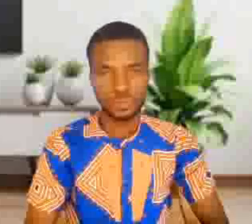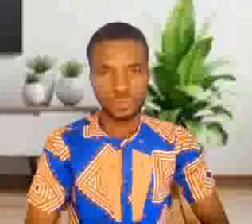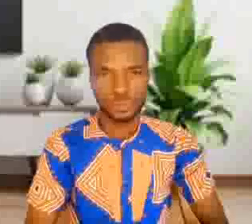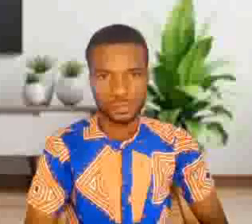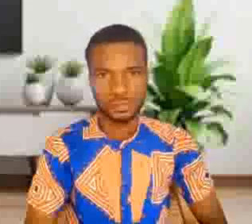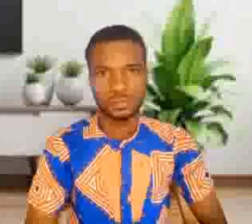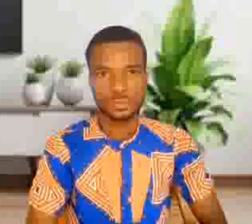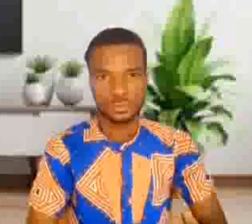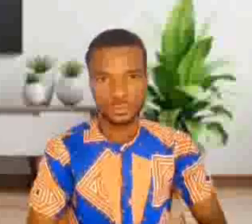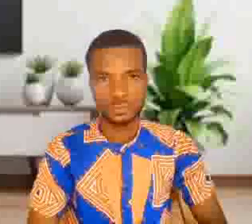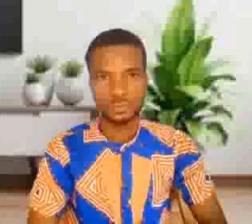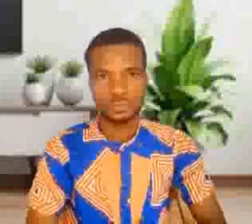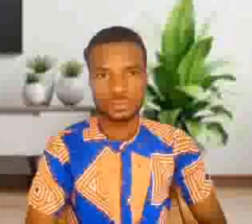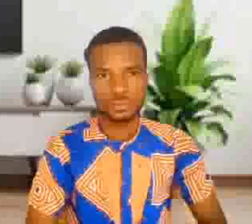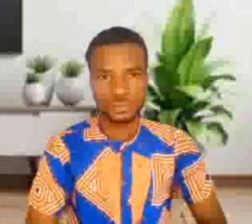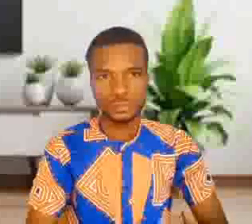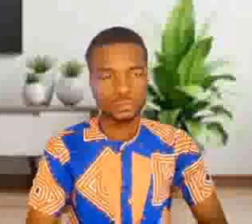We give you praise. We give you glory.